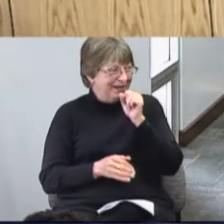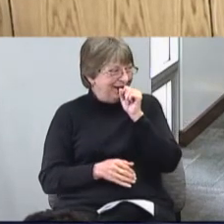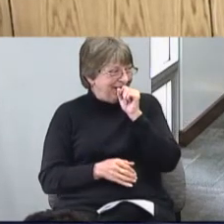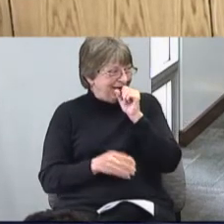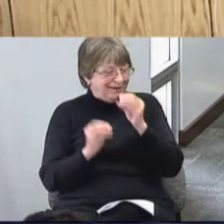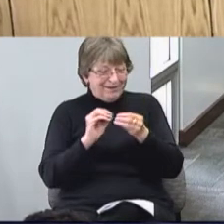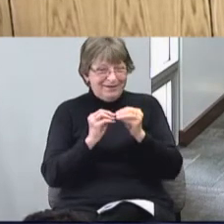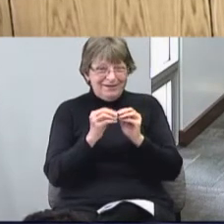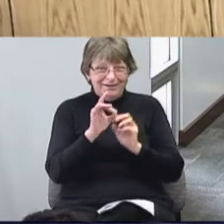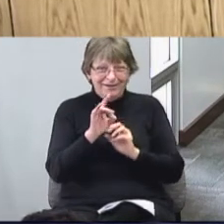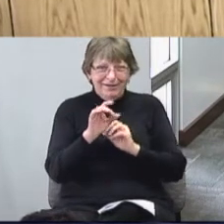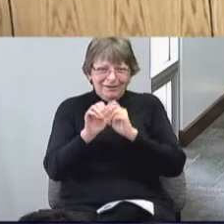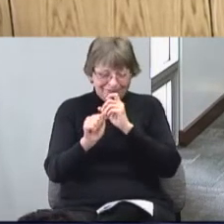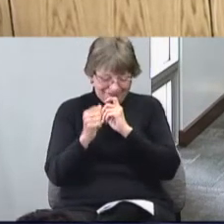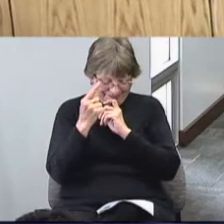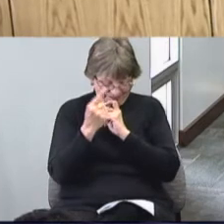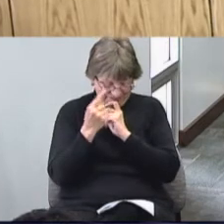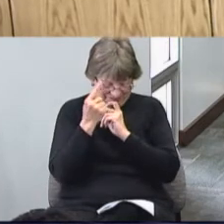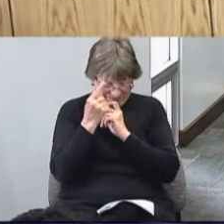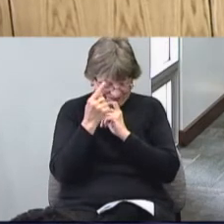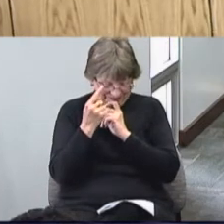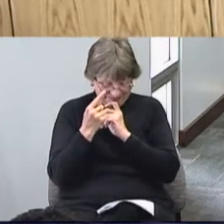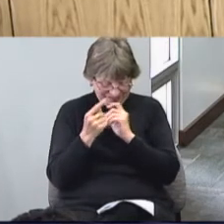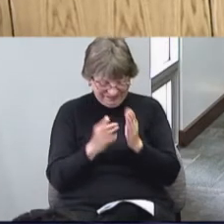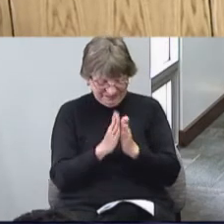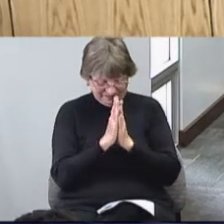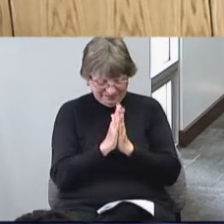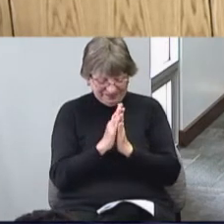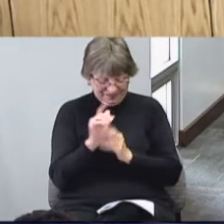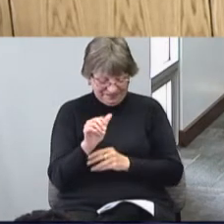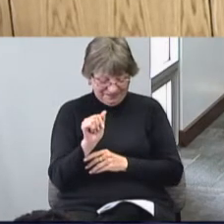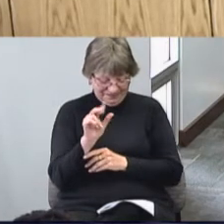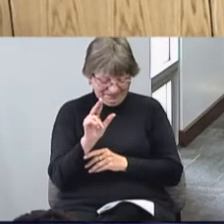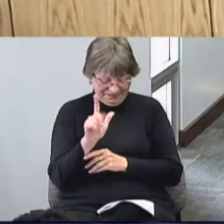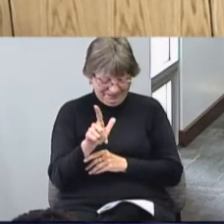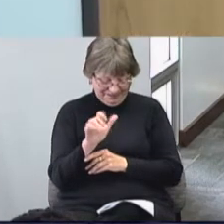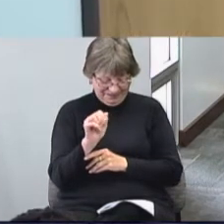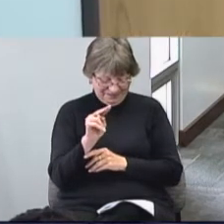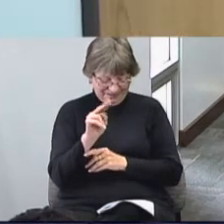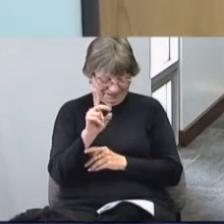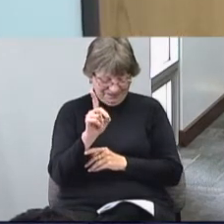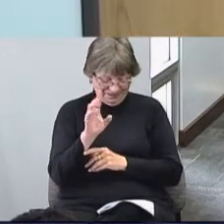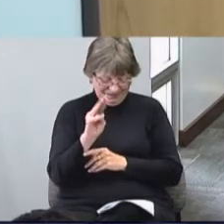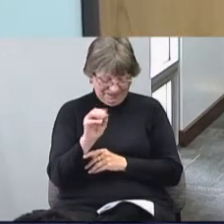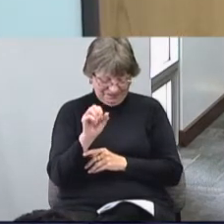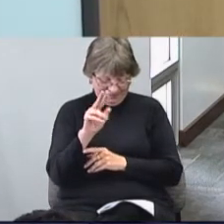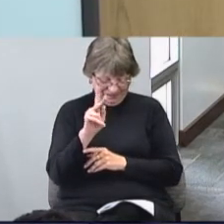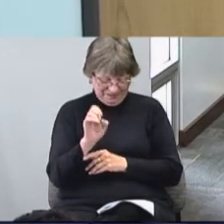Item 8A, consider appeal of Landmarks Commission decision.